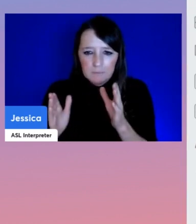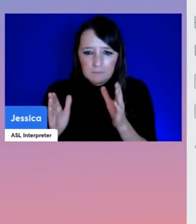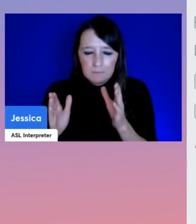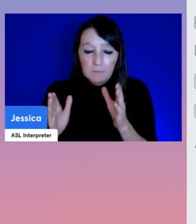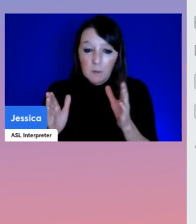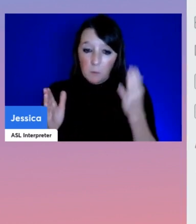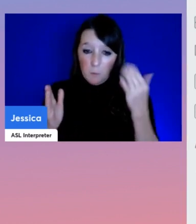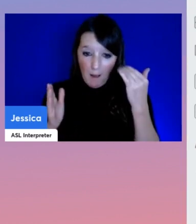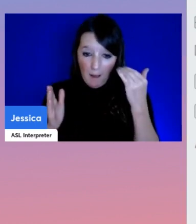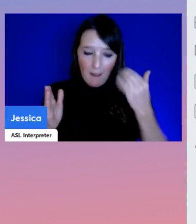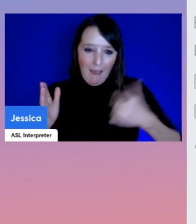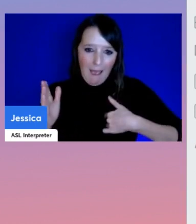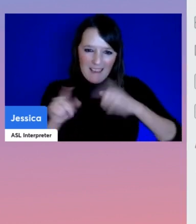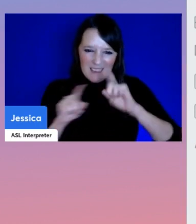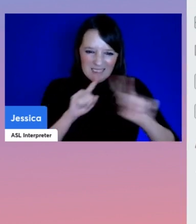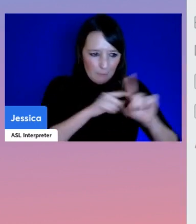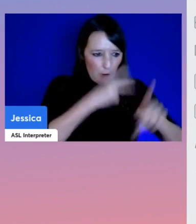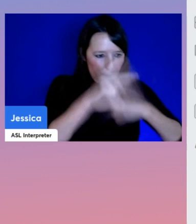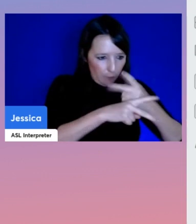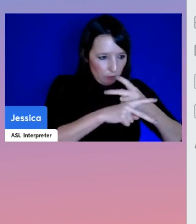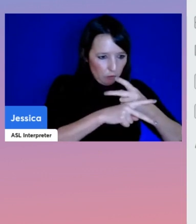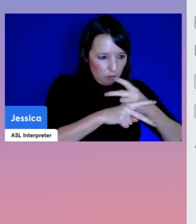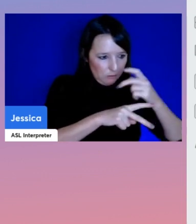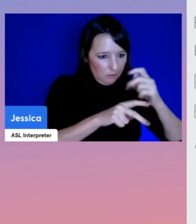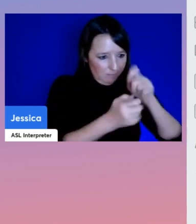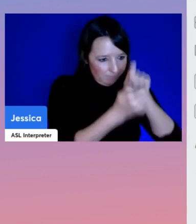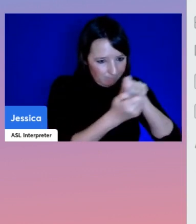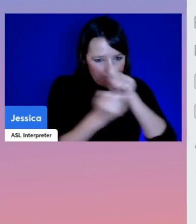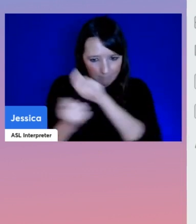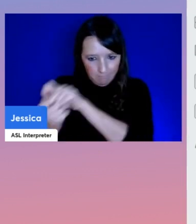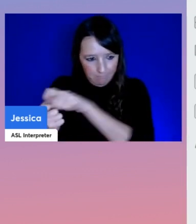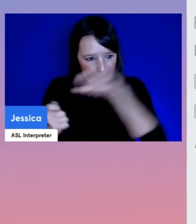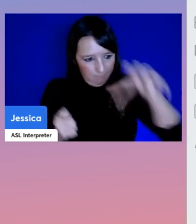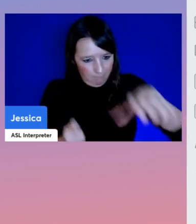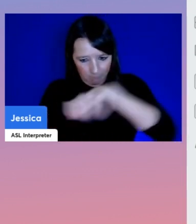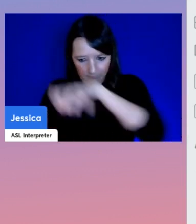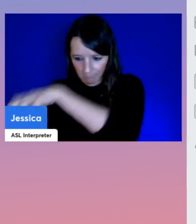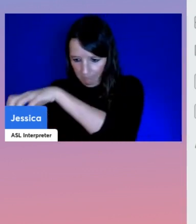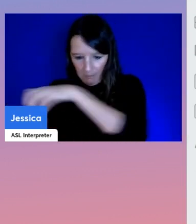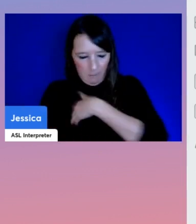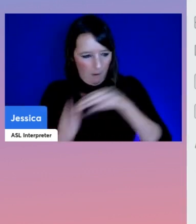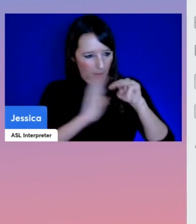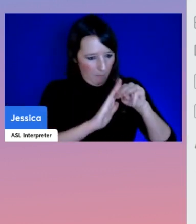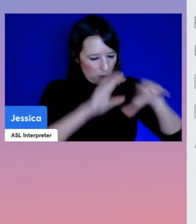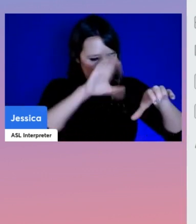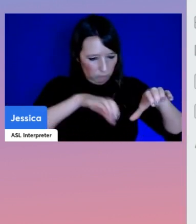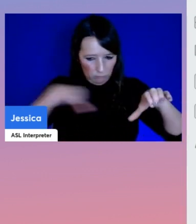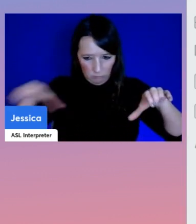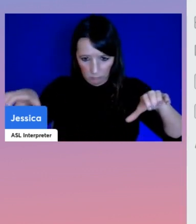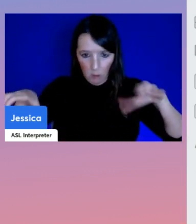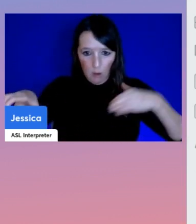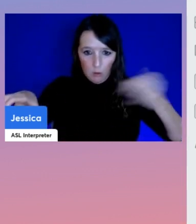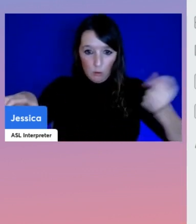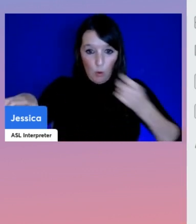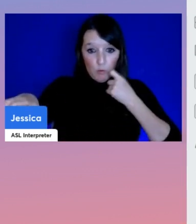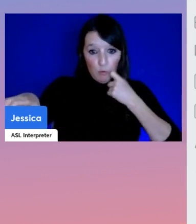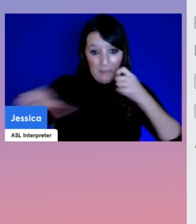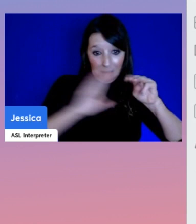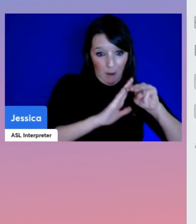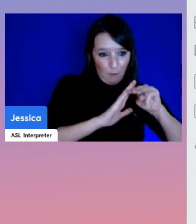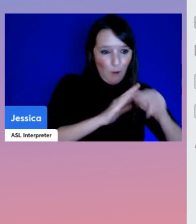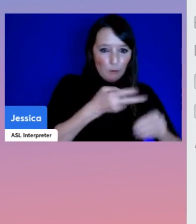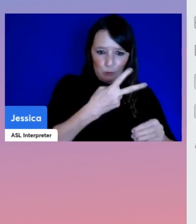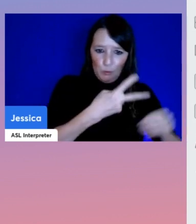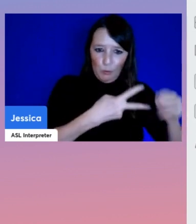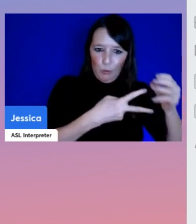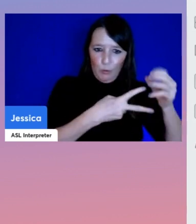I'm specifying different versions of my modules. So for my resource group module, I have two different versions, and